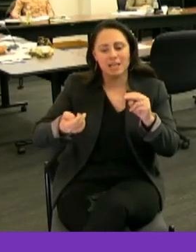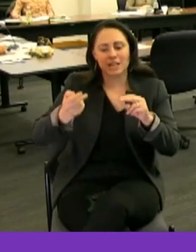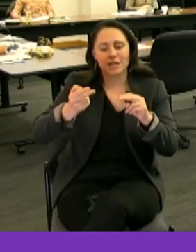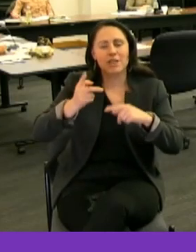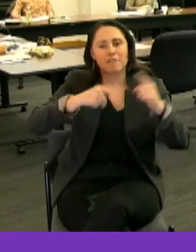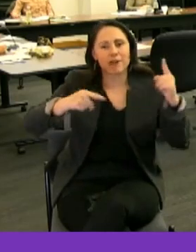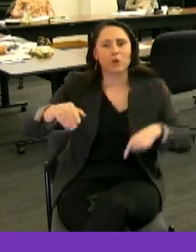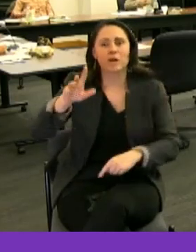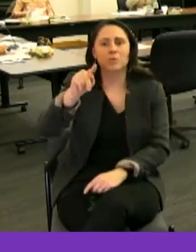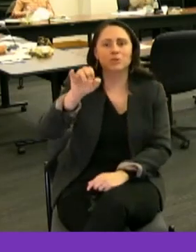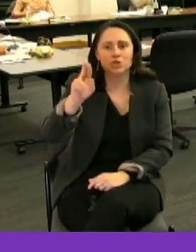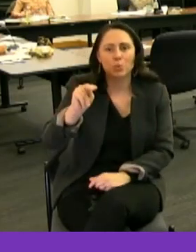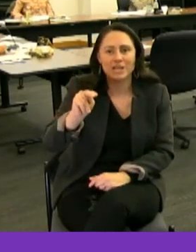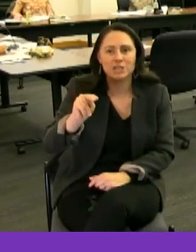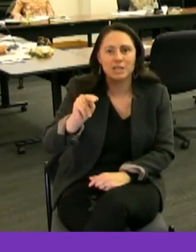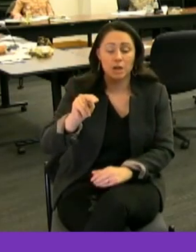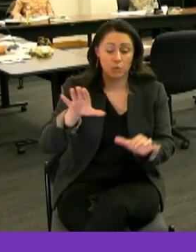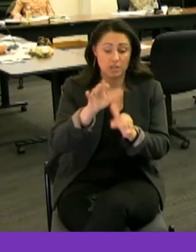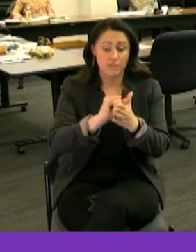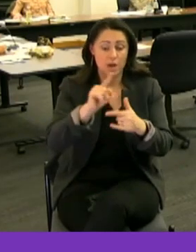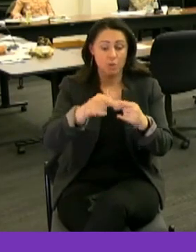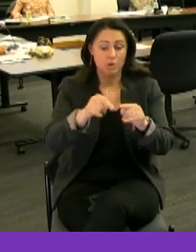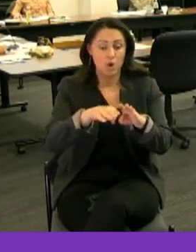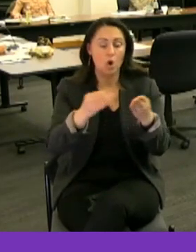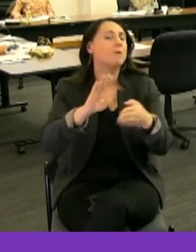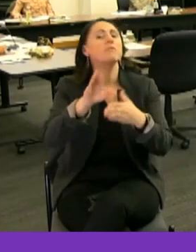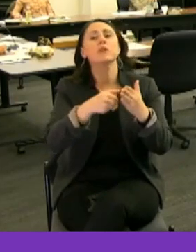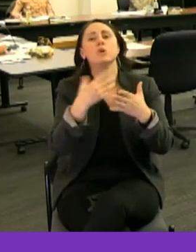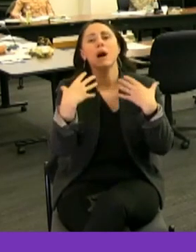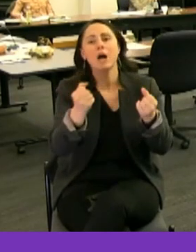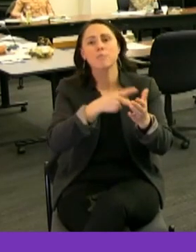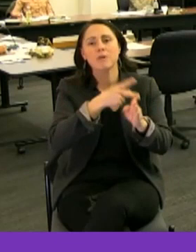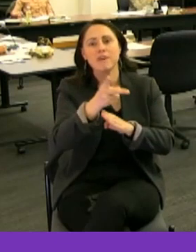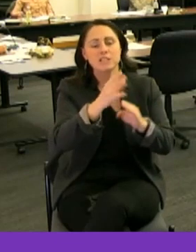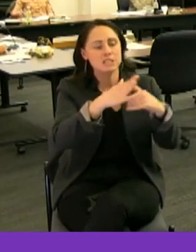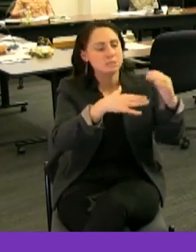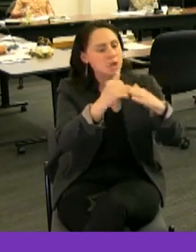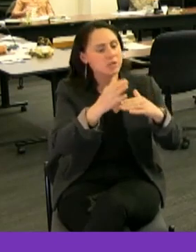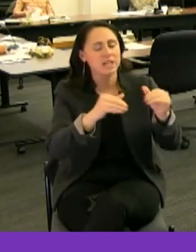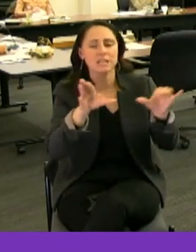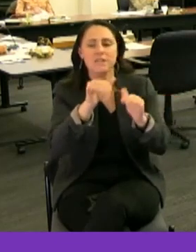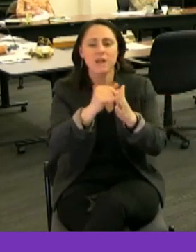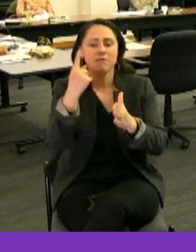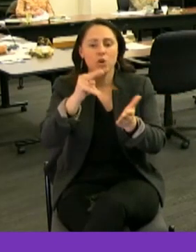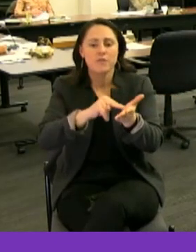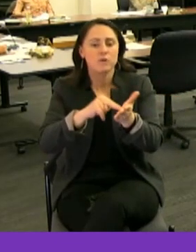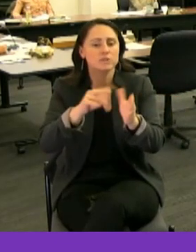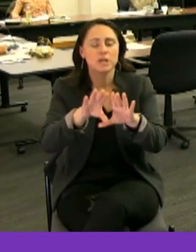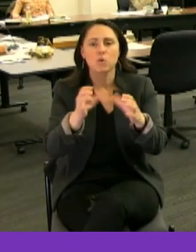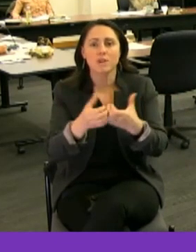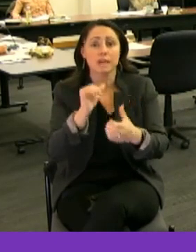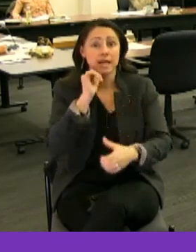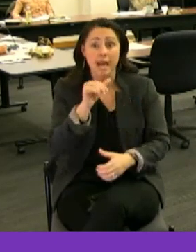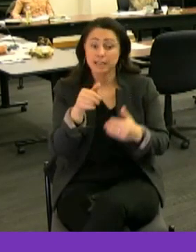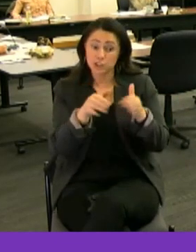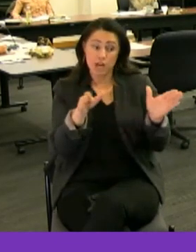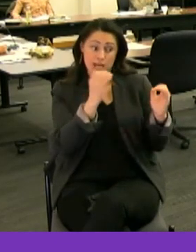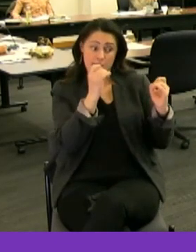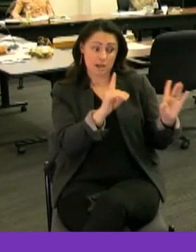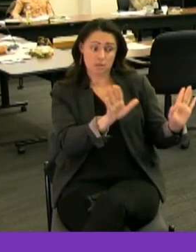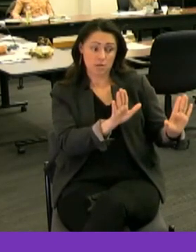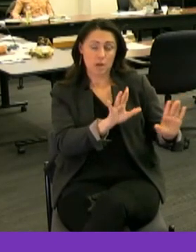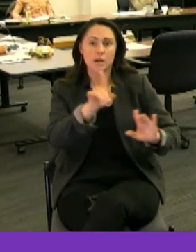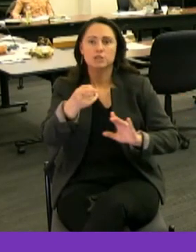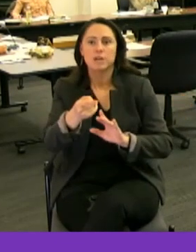variable tuition. So we did that when we opened the new health professions building. We rolled that out for the nursing courses, not gen eds, just the